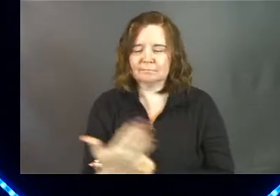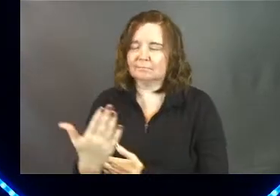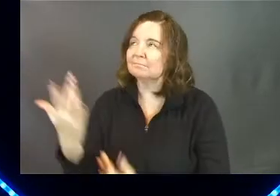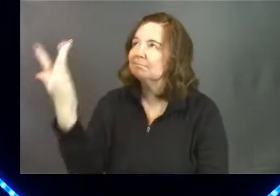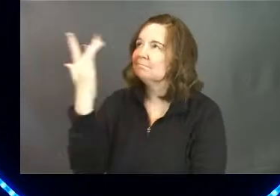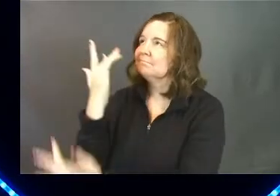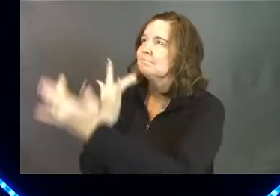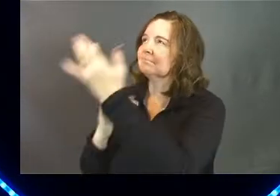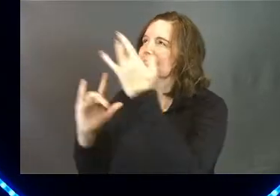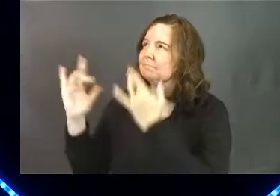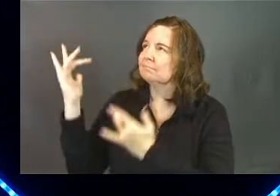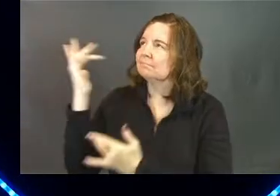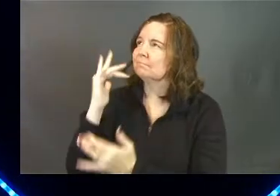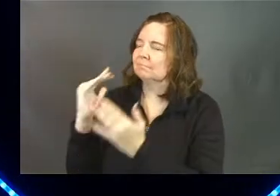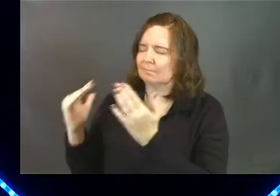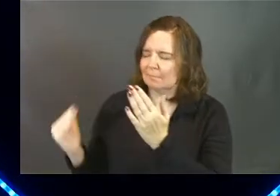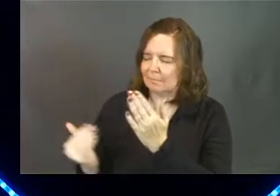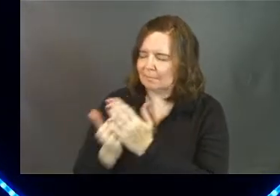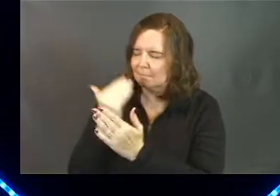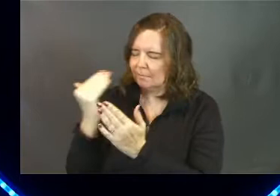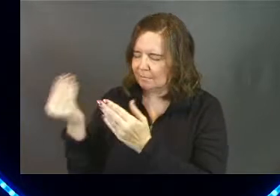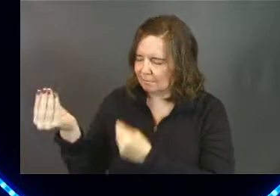His mercies are new.